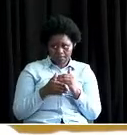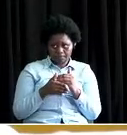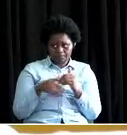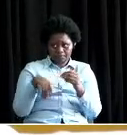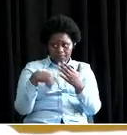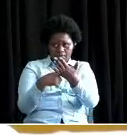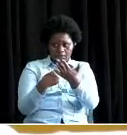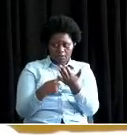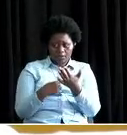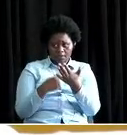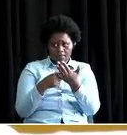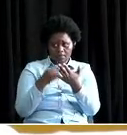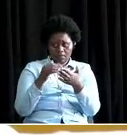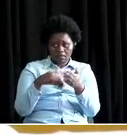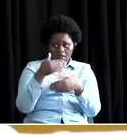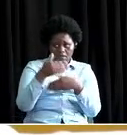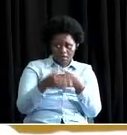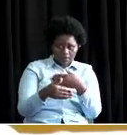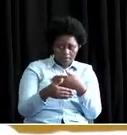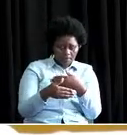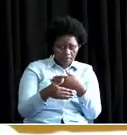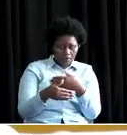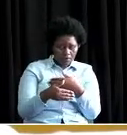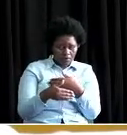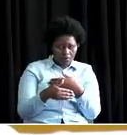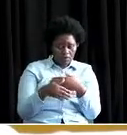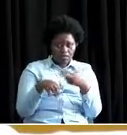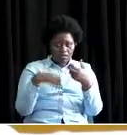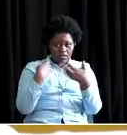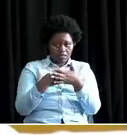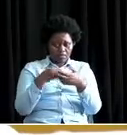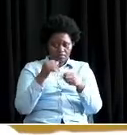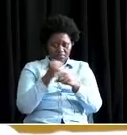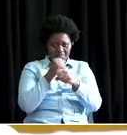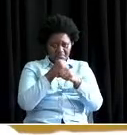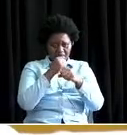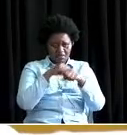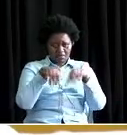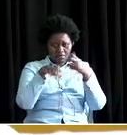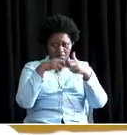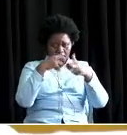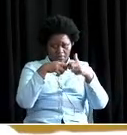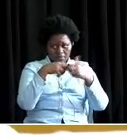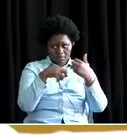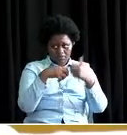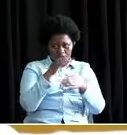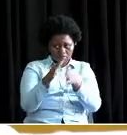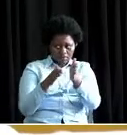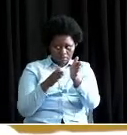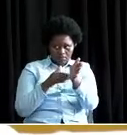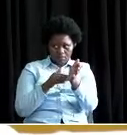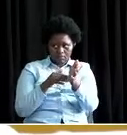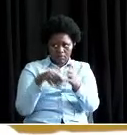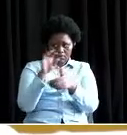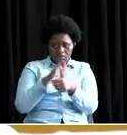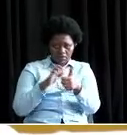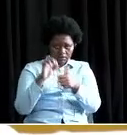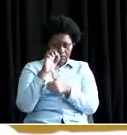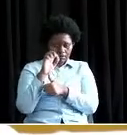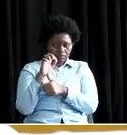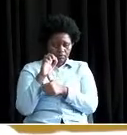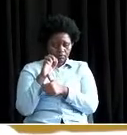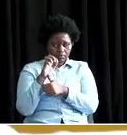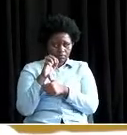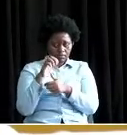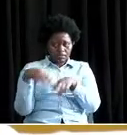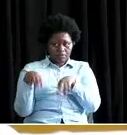Discussing them after the 31st might create problems in terms of compliance. Hence, the executive